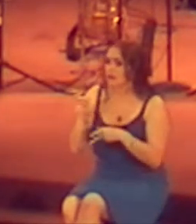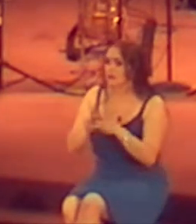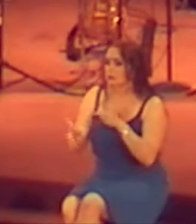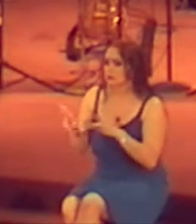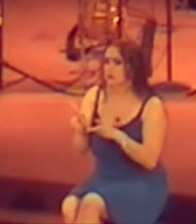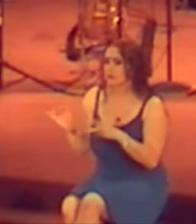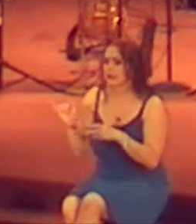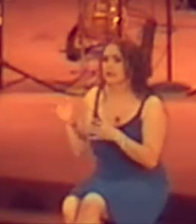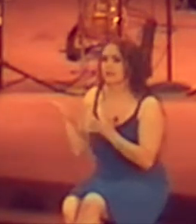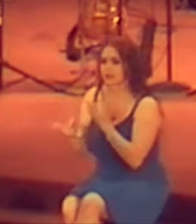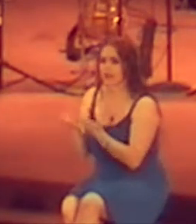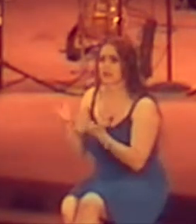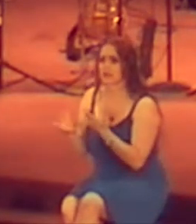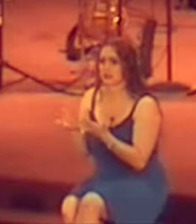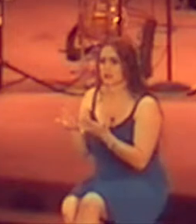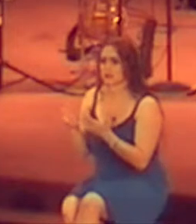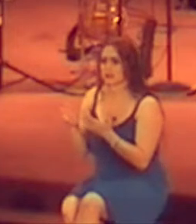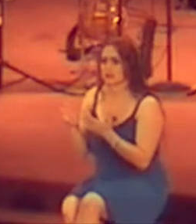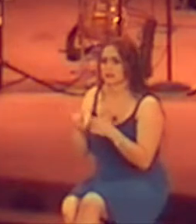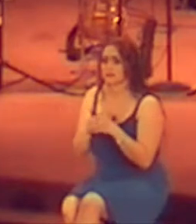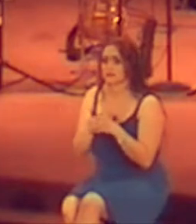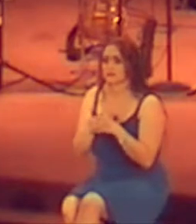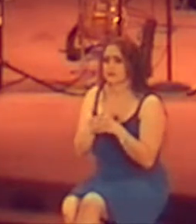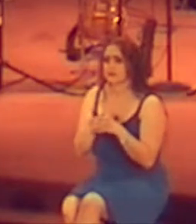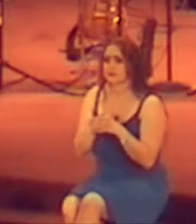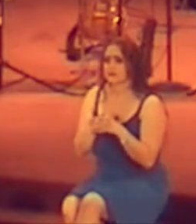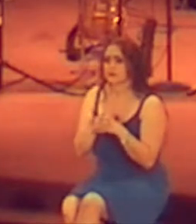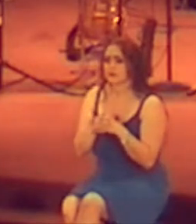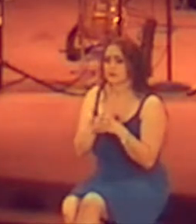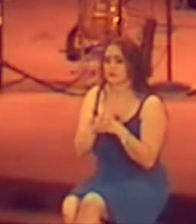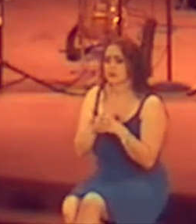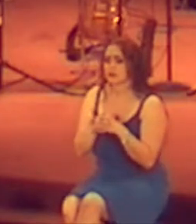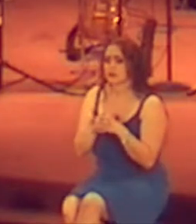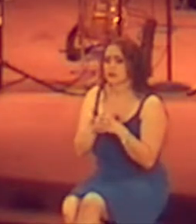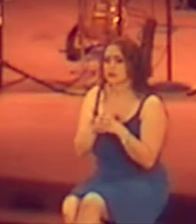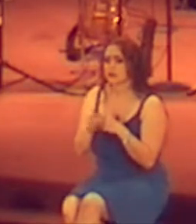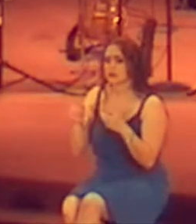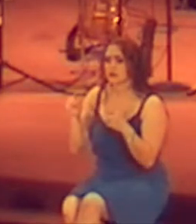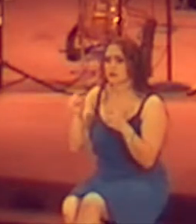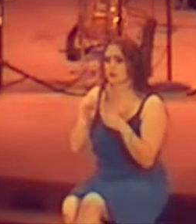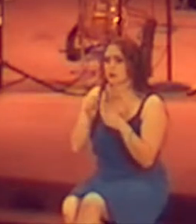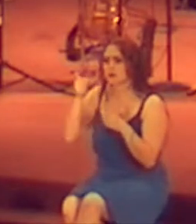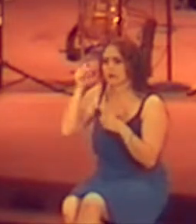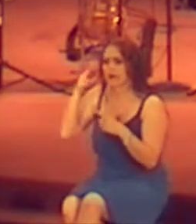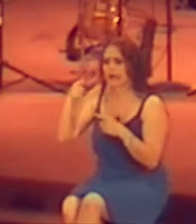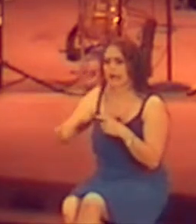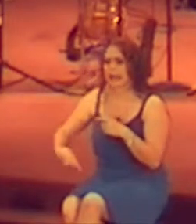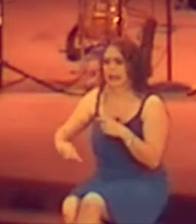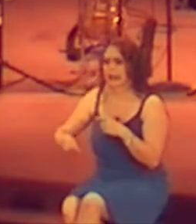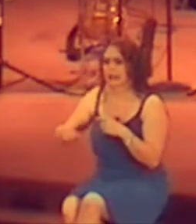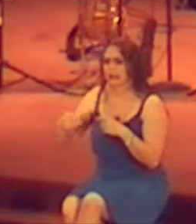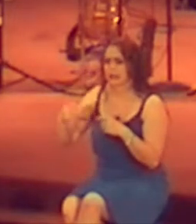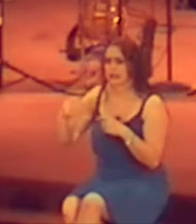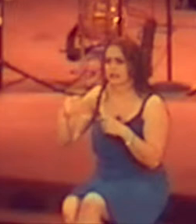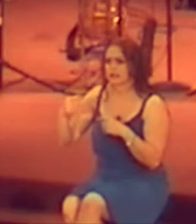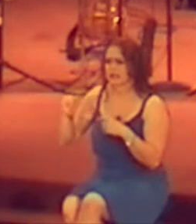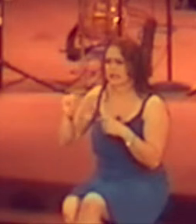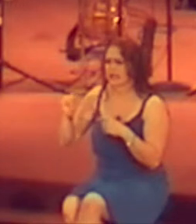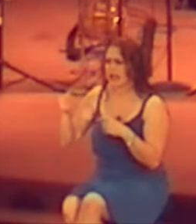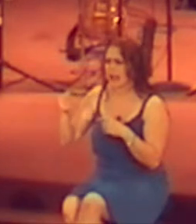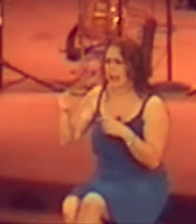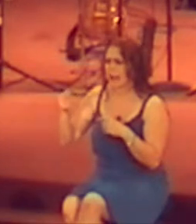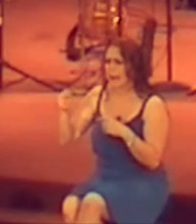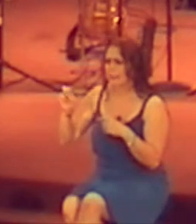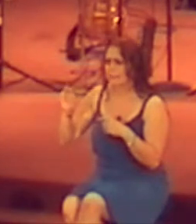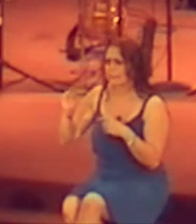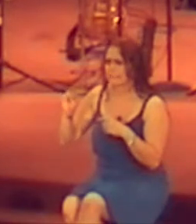control. The word for hell here is the word Gehenna. The image was painted by the word to